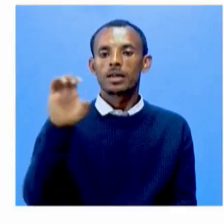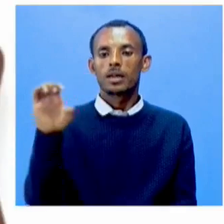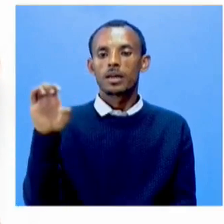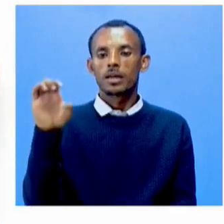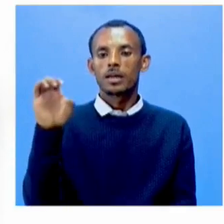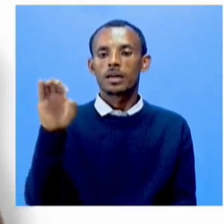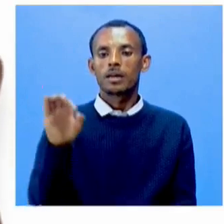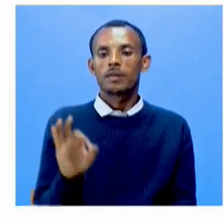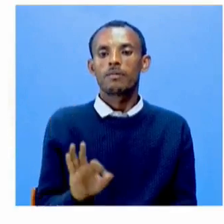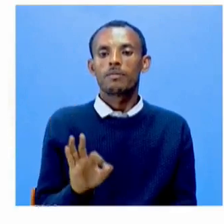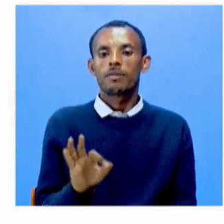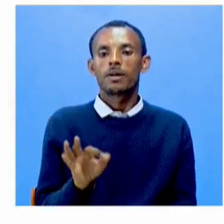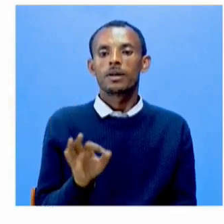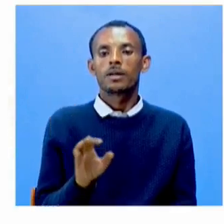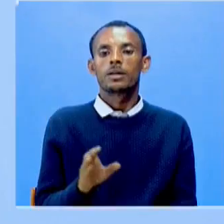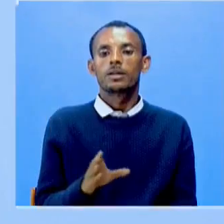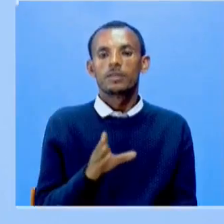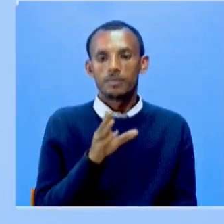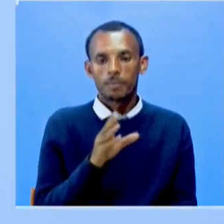DEF,